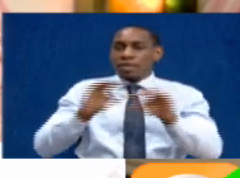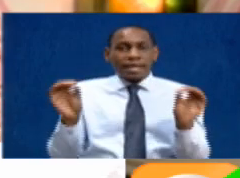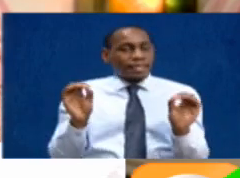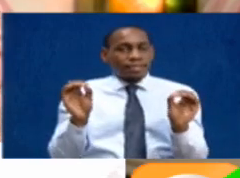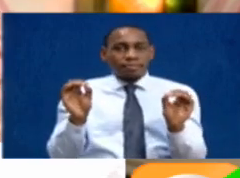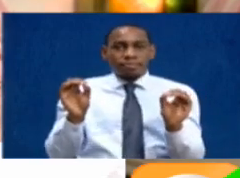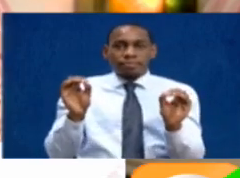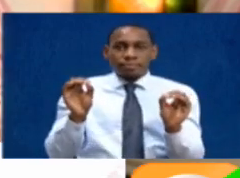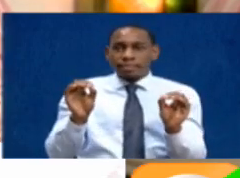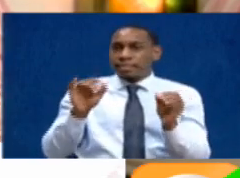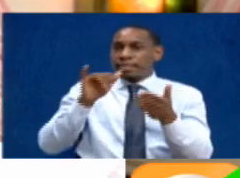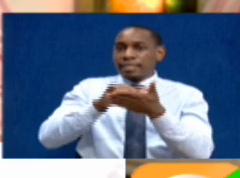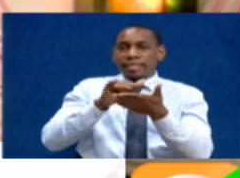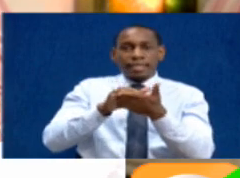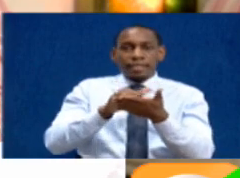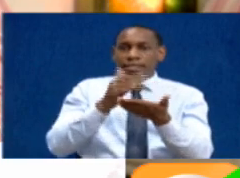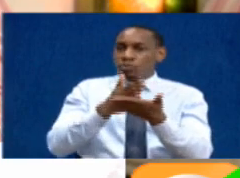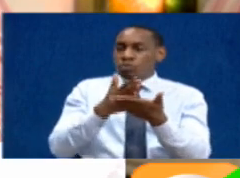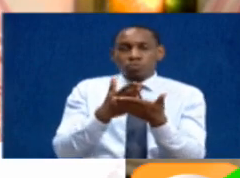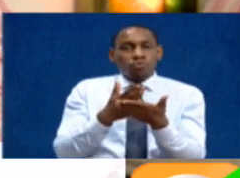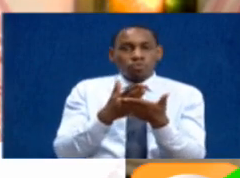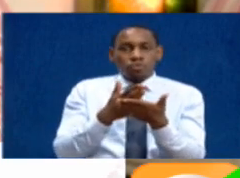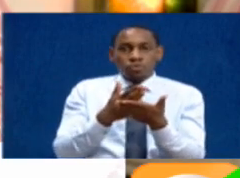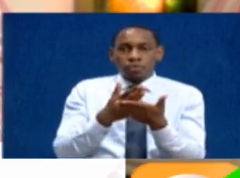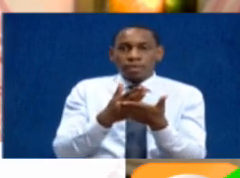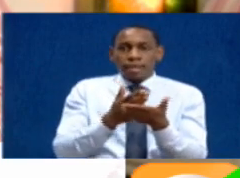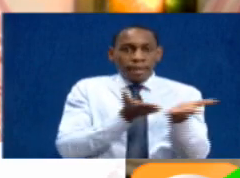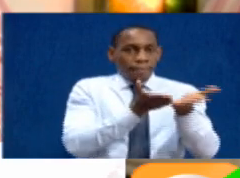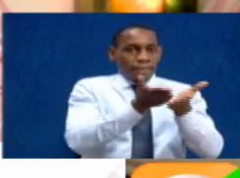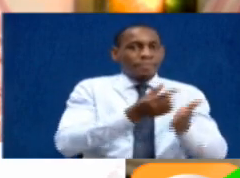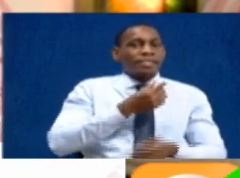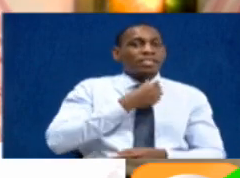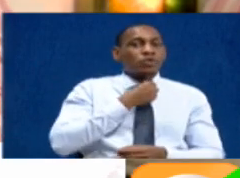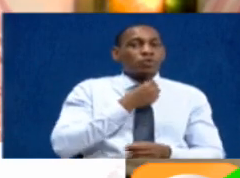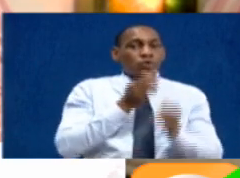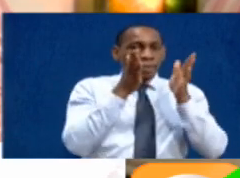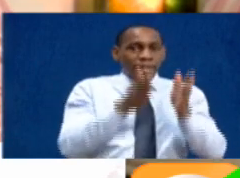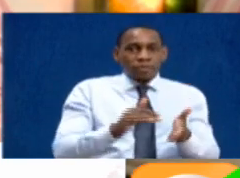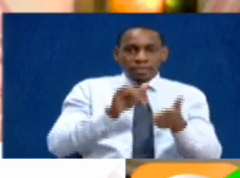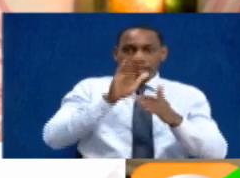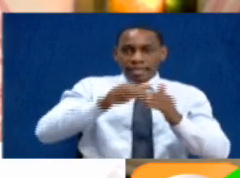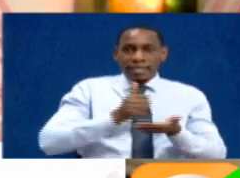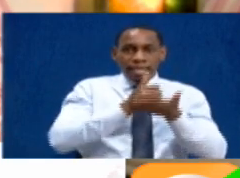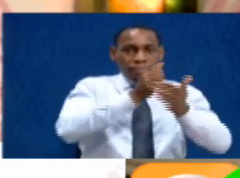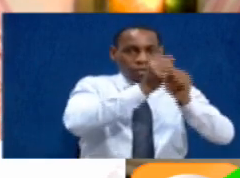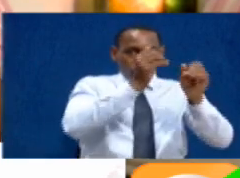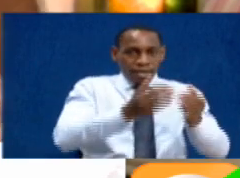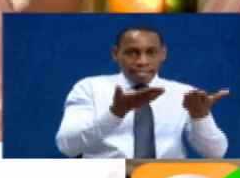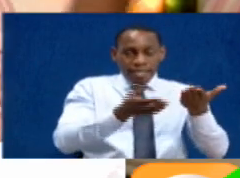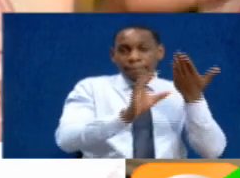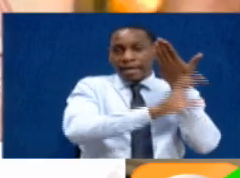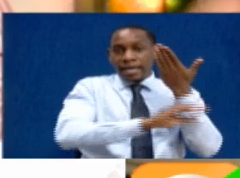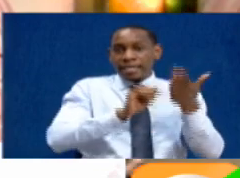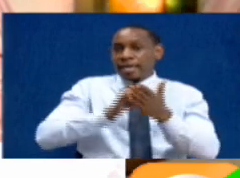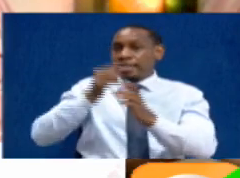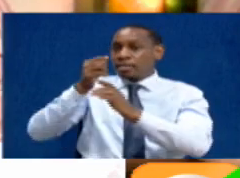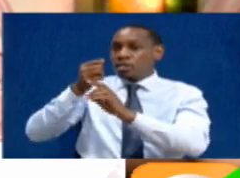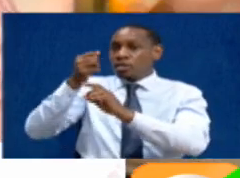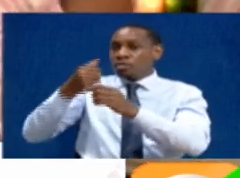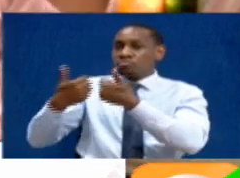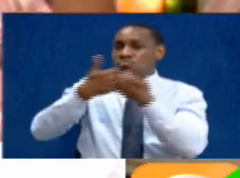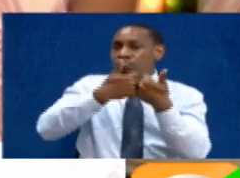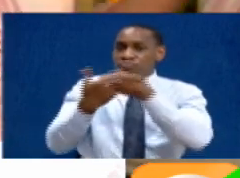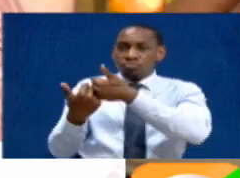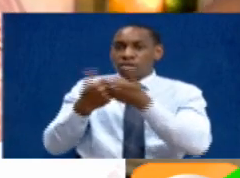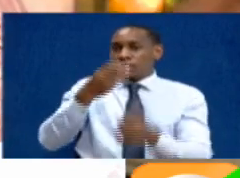You know, that is the tragedy of Kenyans. I mean, a trade unionist, instead of helping the workers in this country, is fighting William Ruto